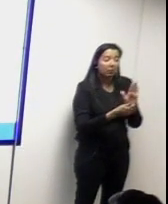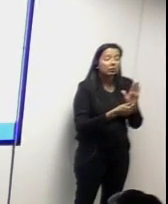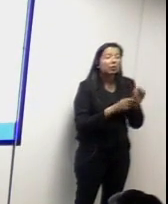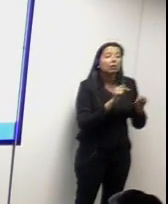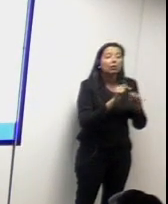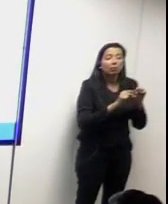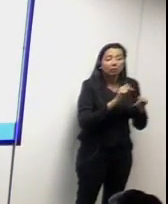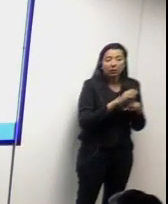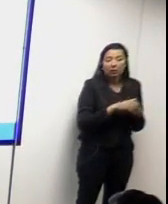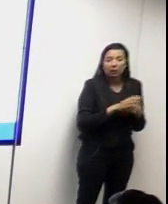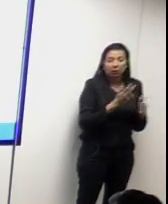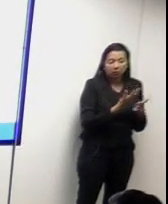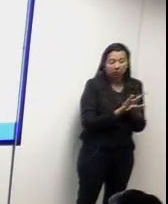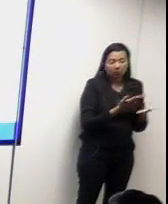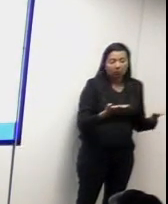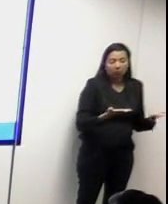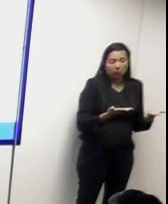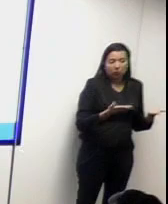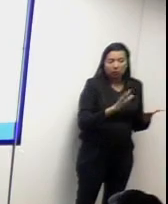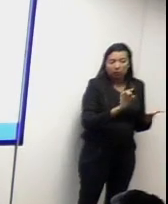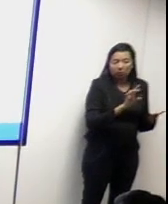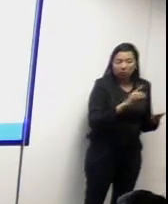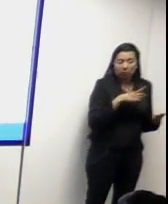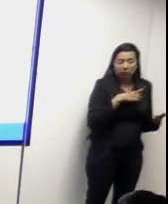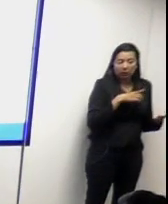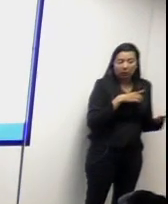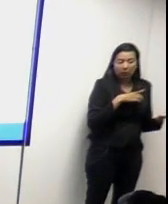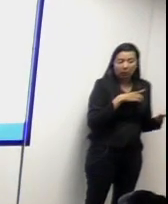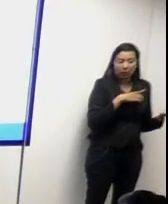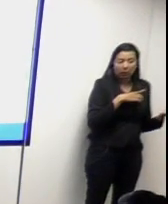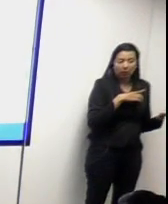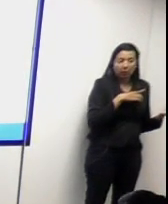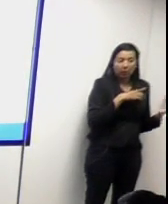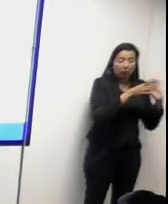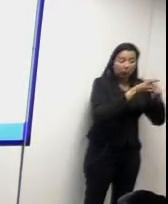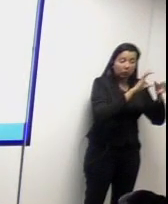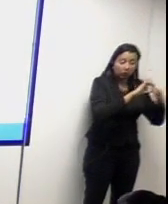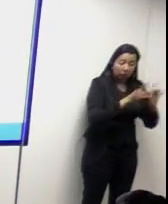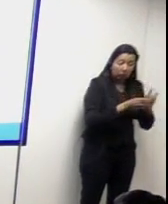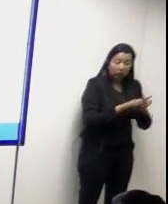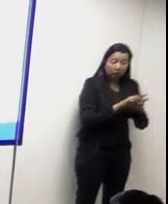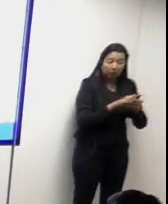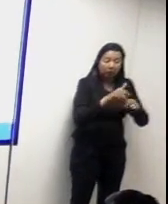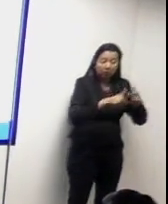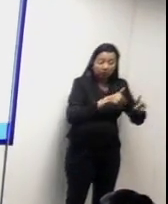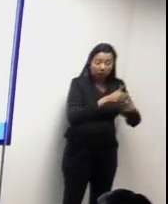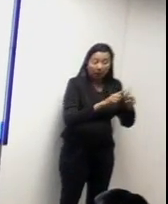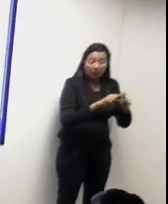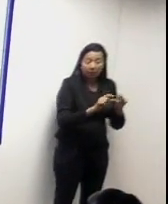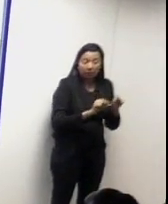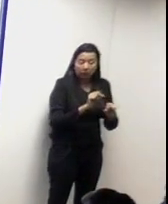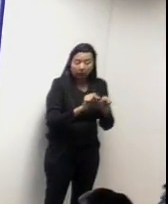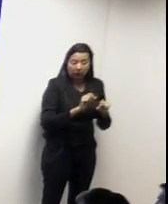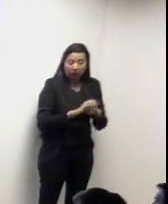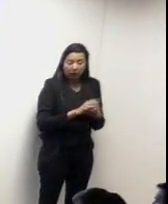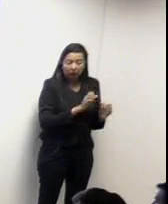not only are there connections that are circular in our actions, but they can come back to bite us in the